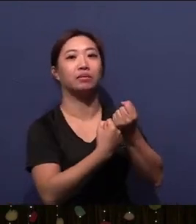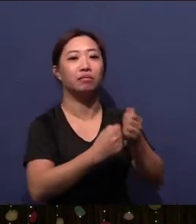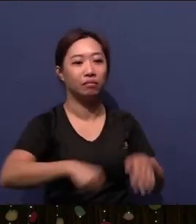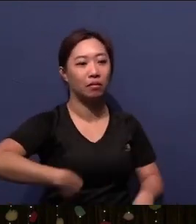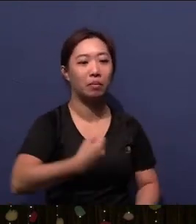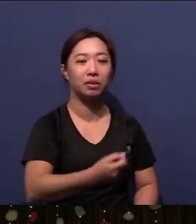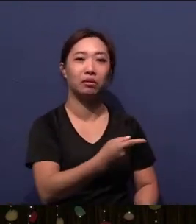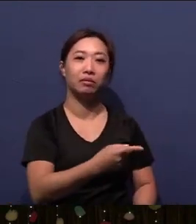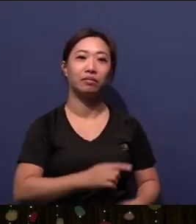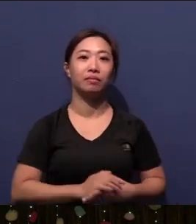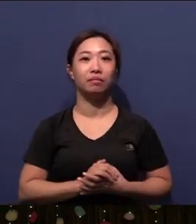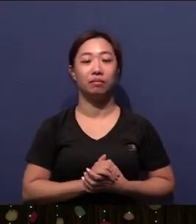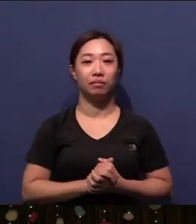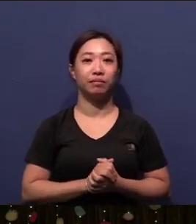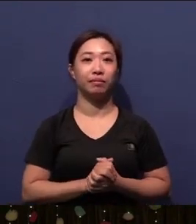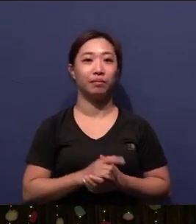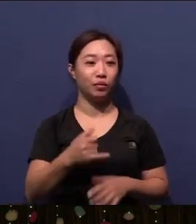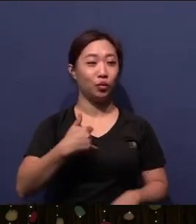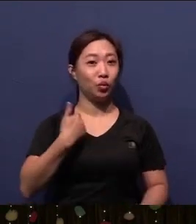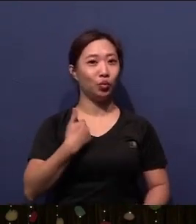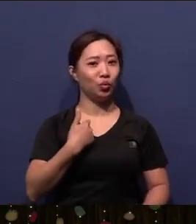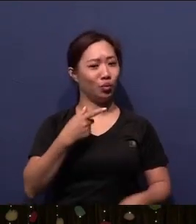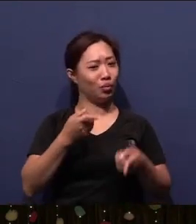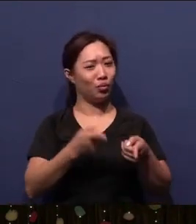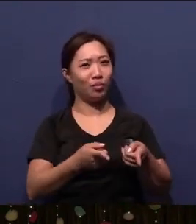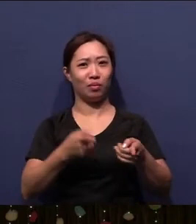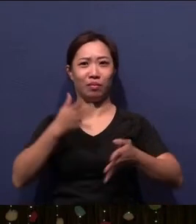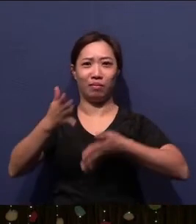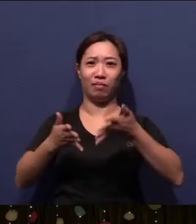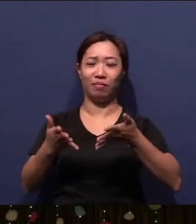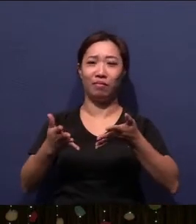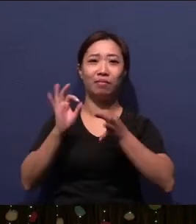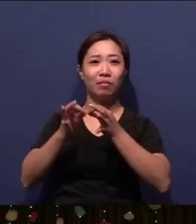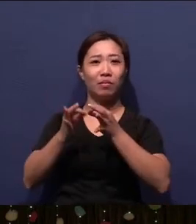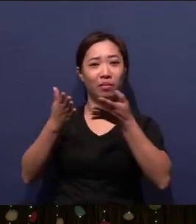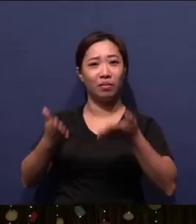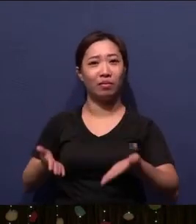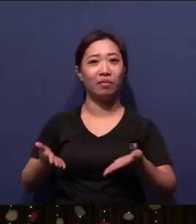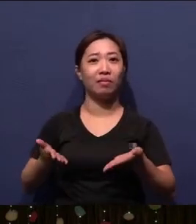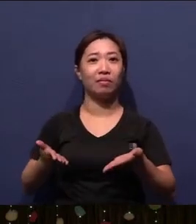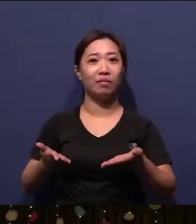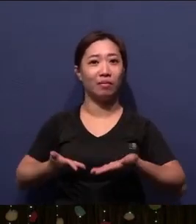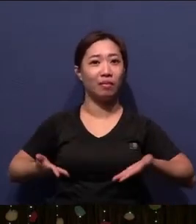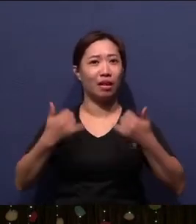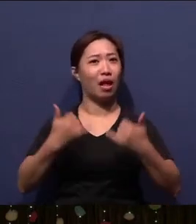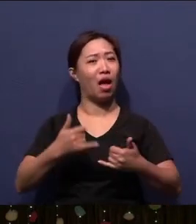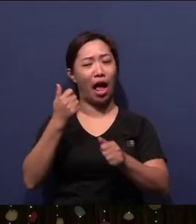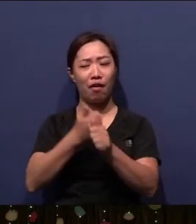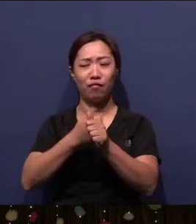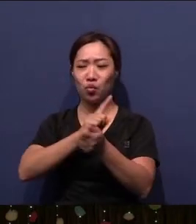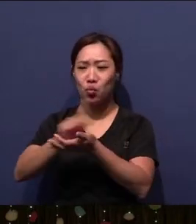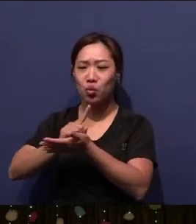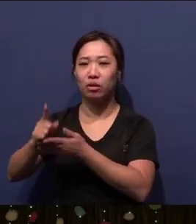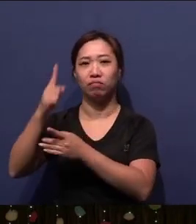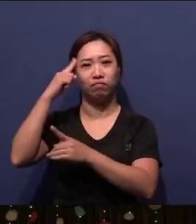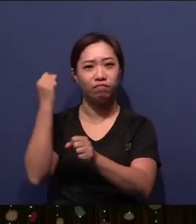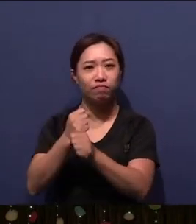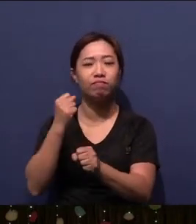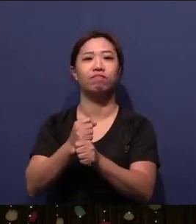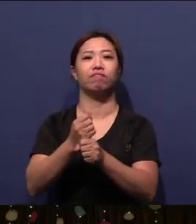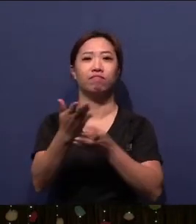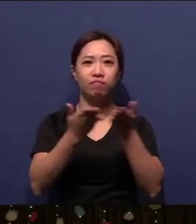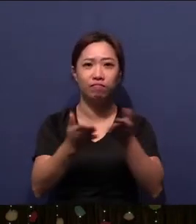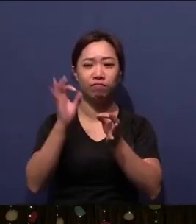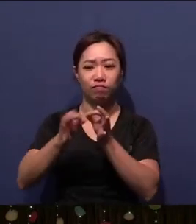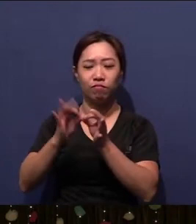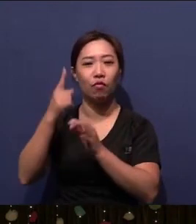youths. Just here itself, our sign language translator, serving faithfully every week to